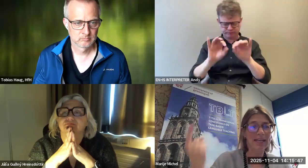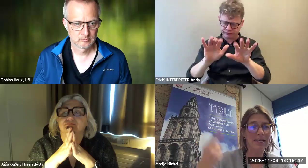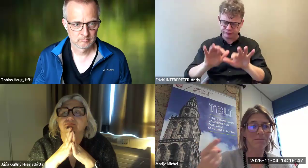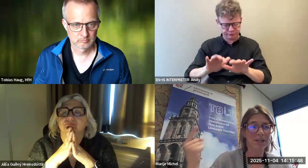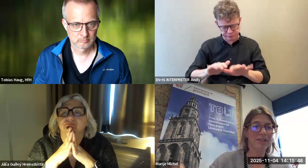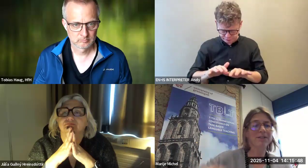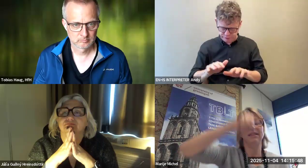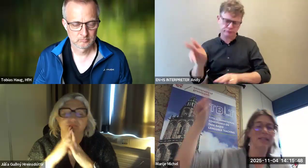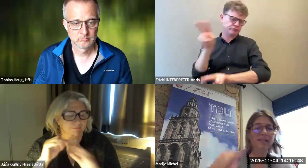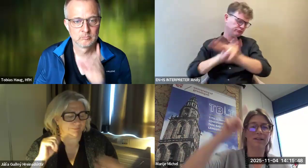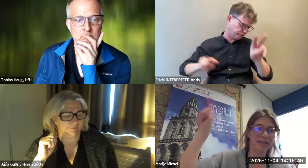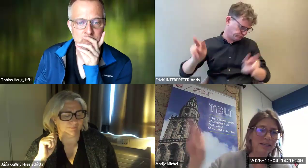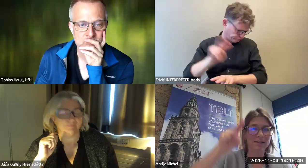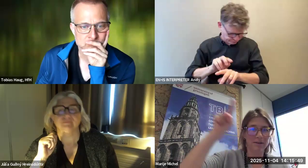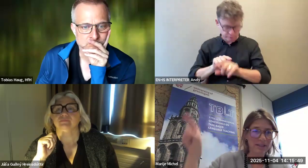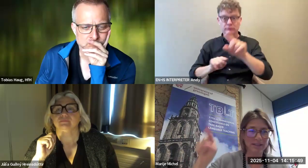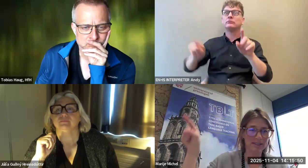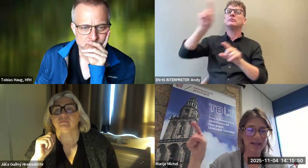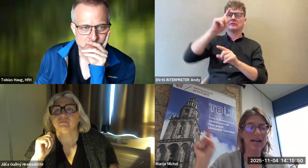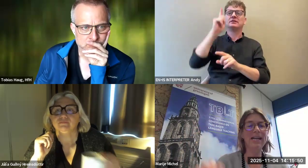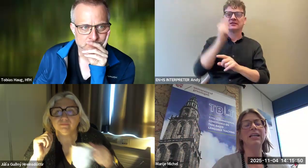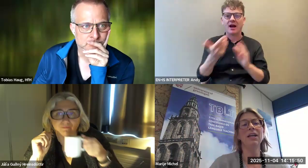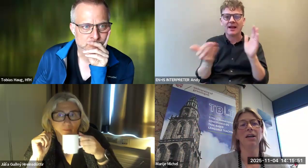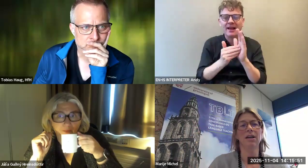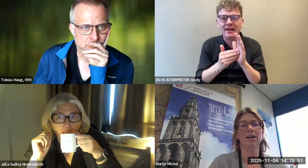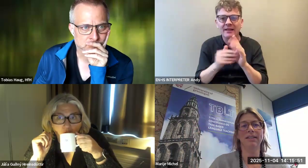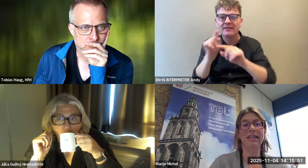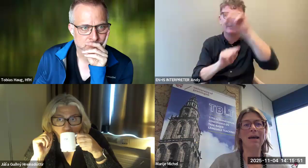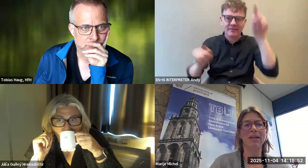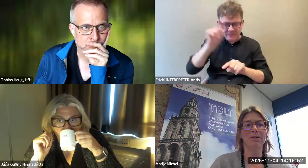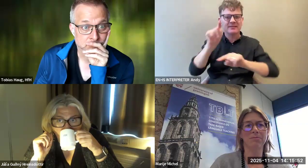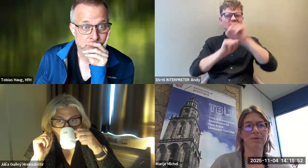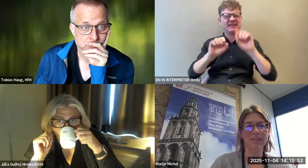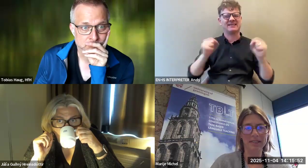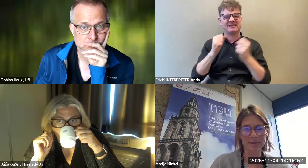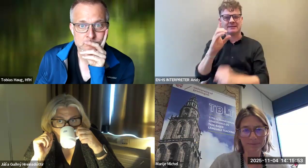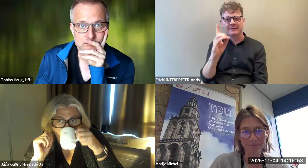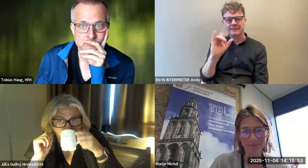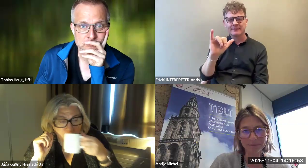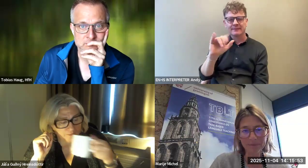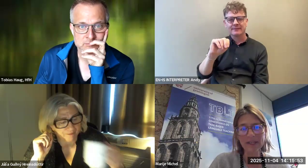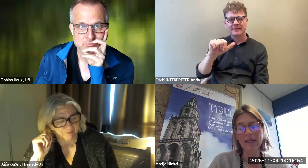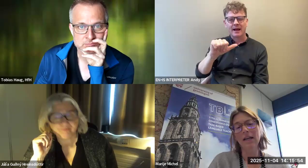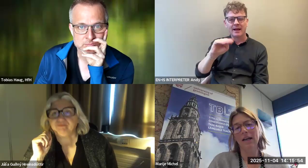paper, they edit, monitor, and then they start again. So it's a highly dynamic process.